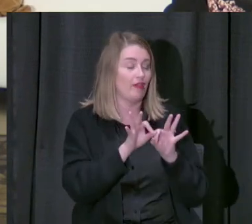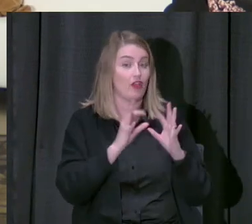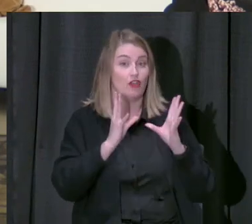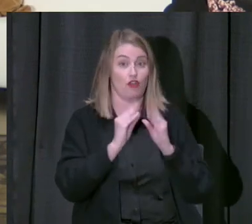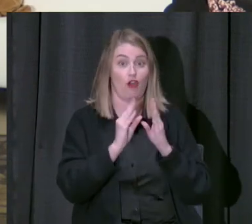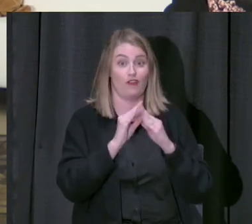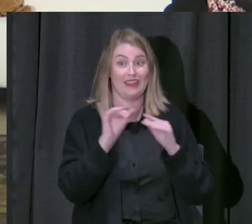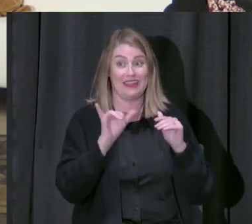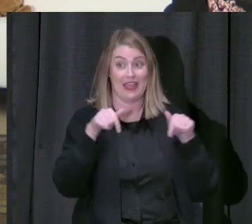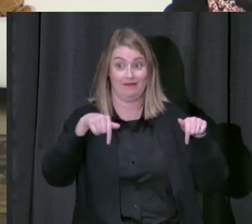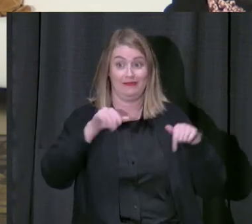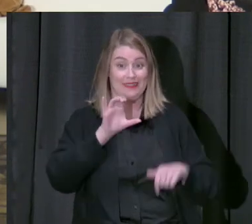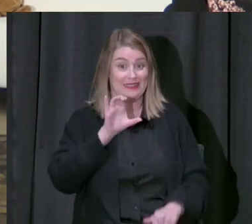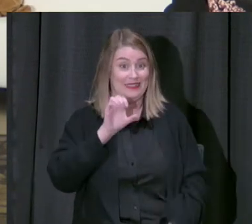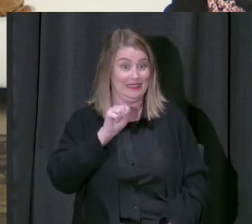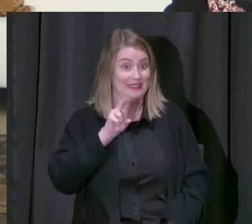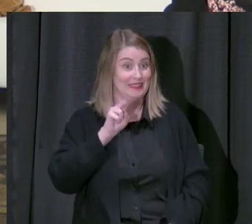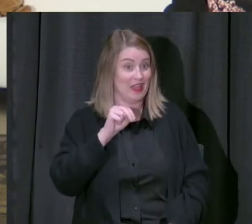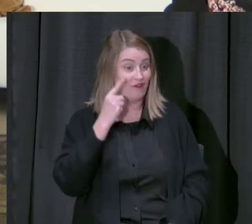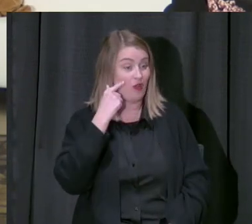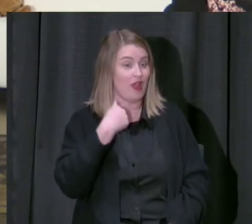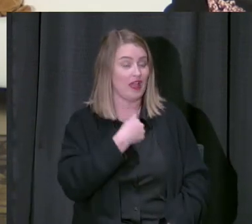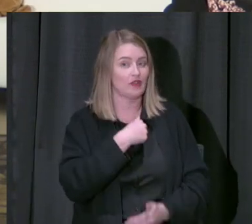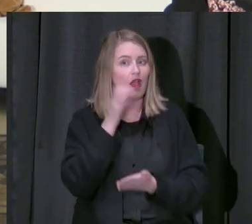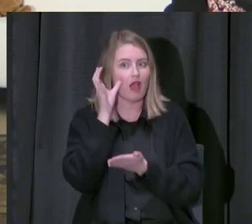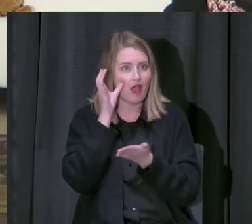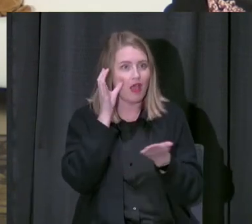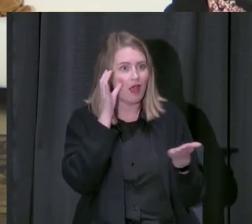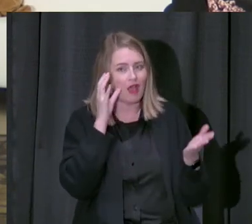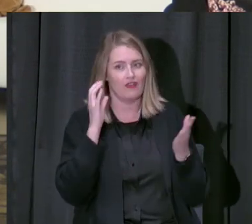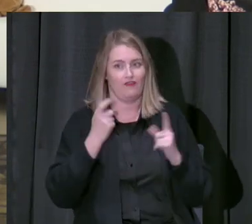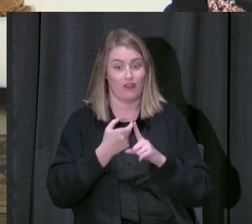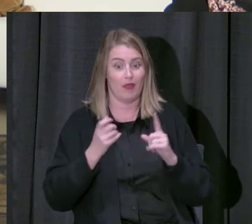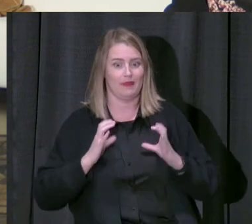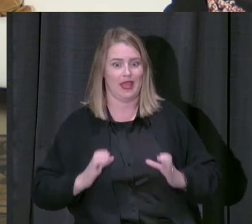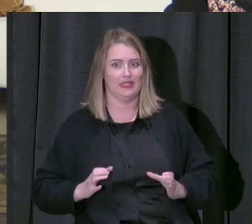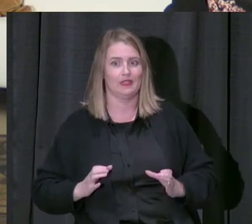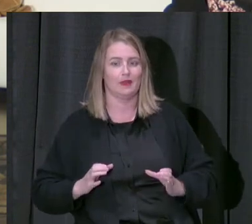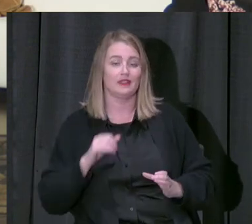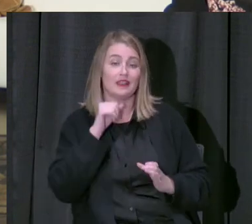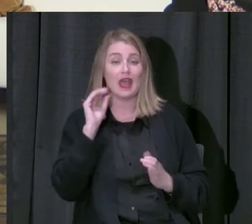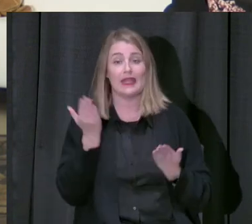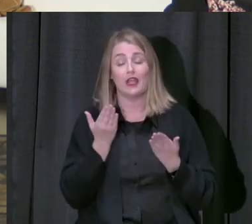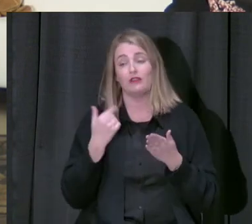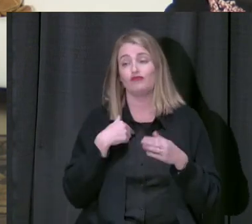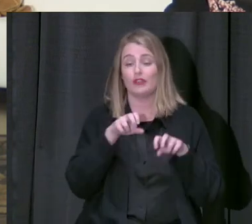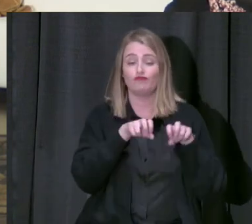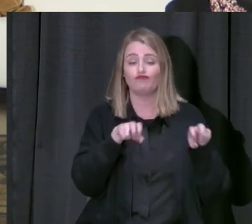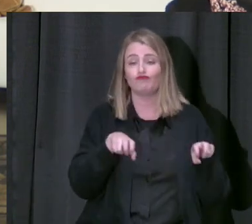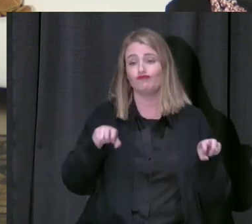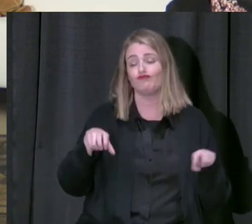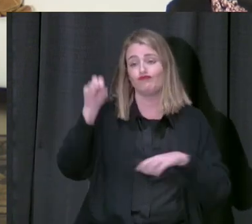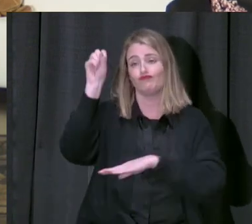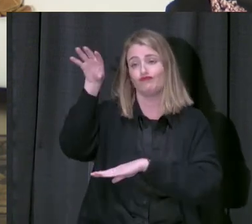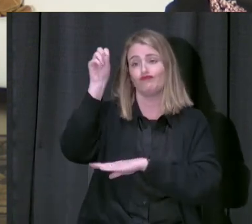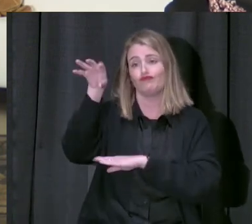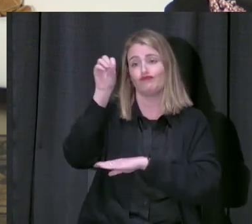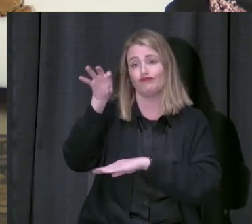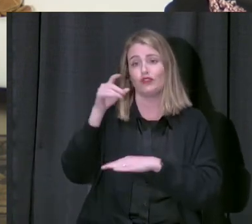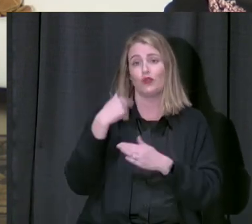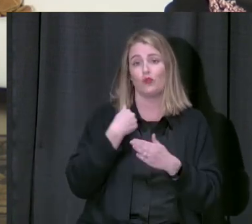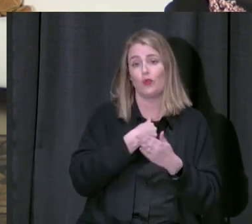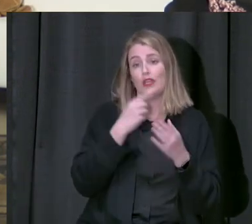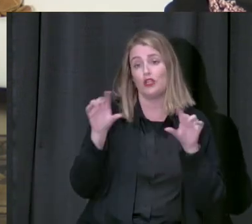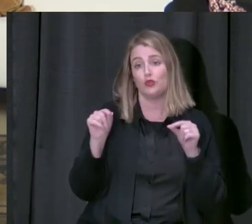conferences like CSUN really are for us to hear from our customers. We're not just here to tell you what we're doing. We want to hear about what